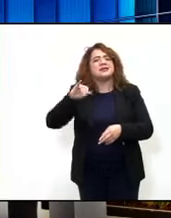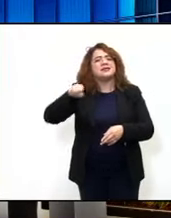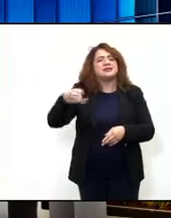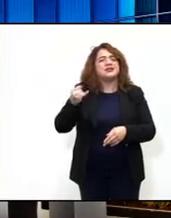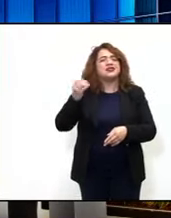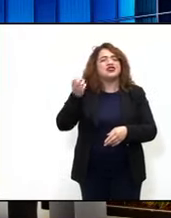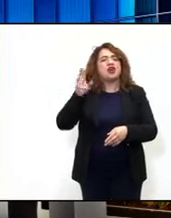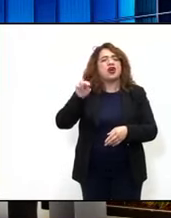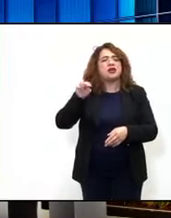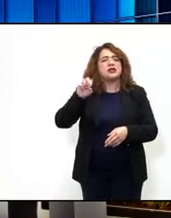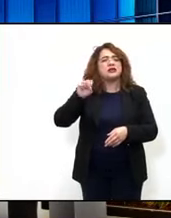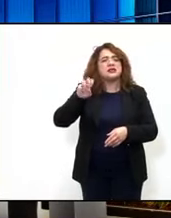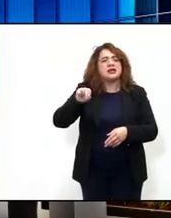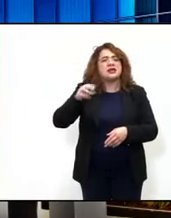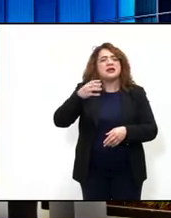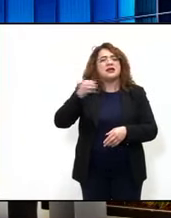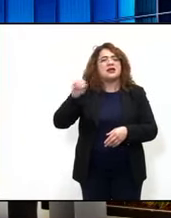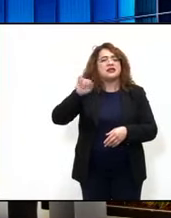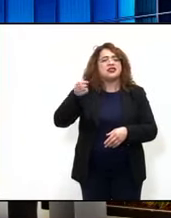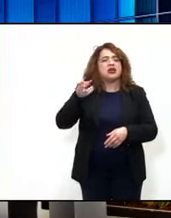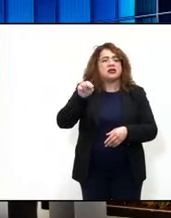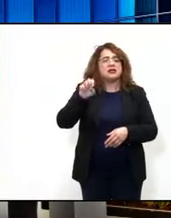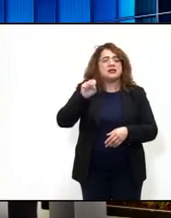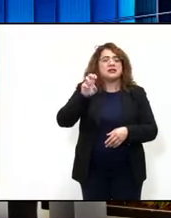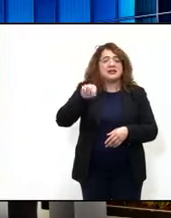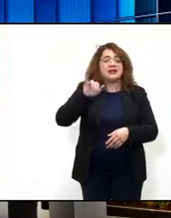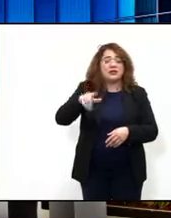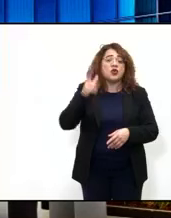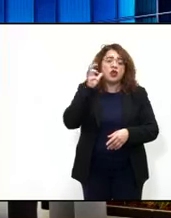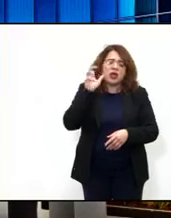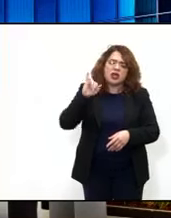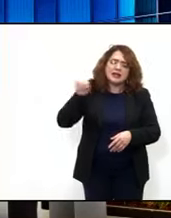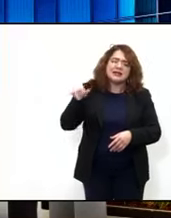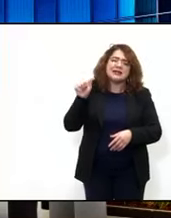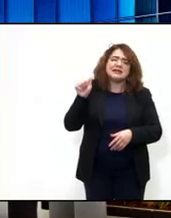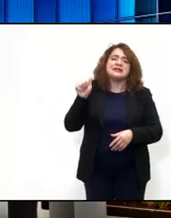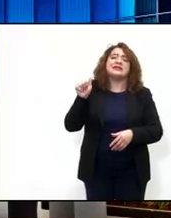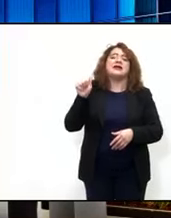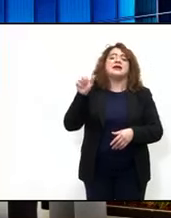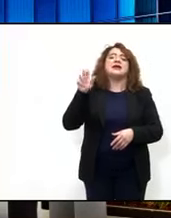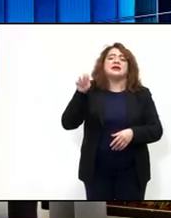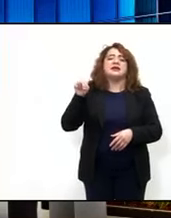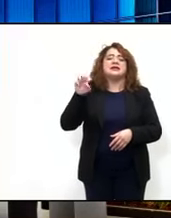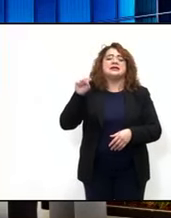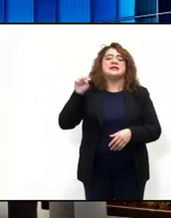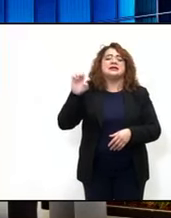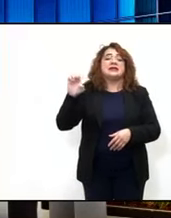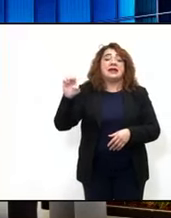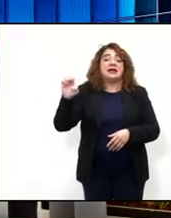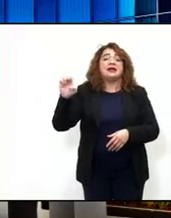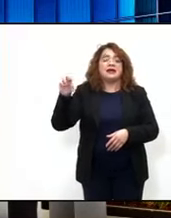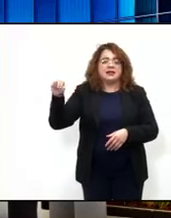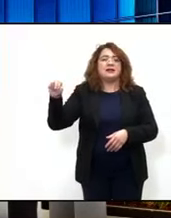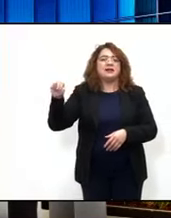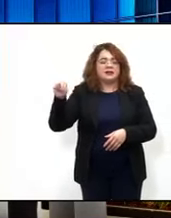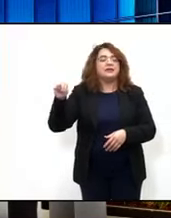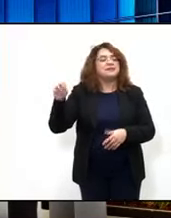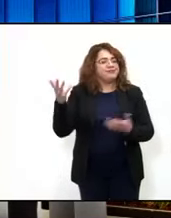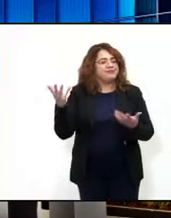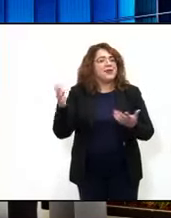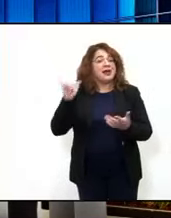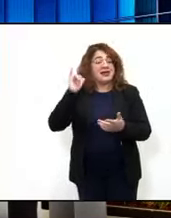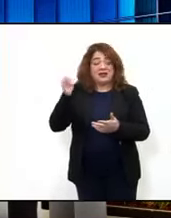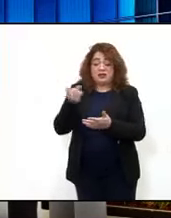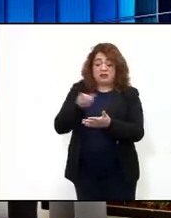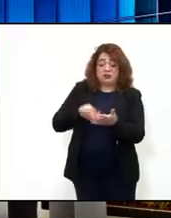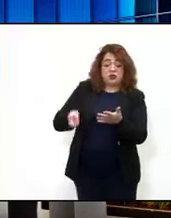you hear Janssen, that is the Johnson & Johnson vaccine. And we expect that to be, you know, as the mayor mentioned, in Long Beach within the next couple of